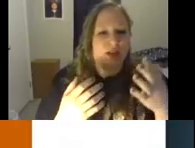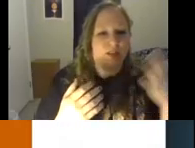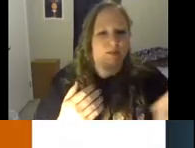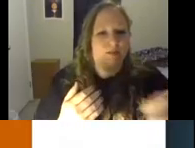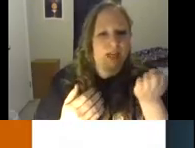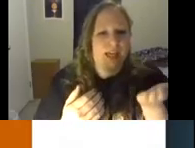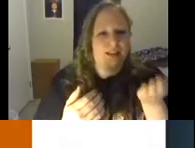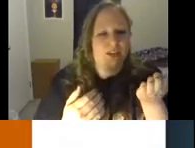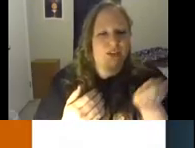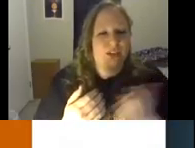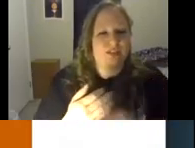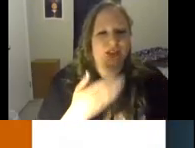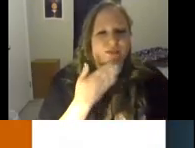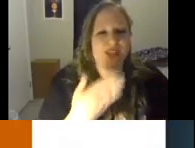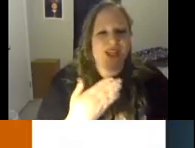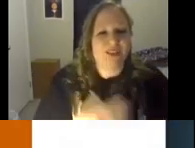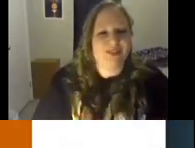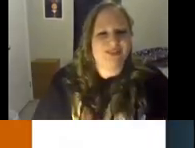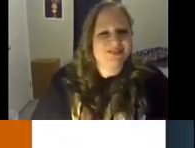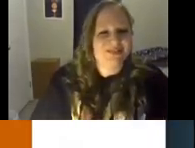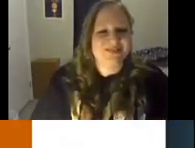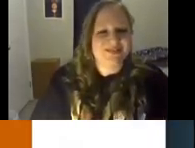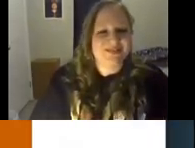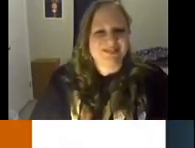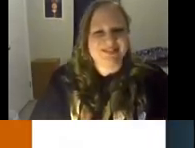without the hand under.